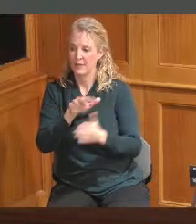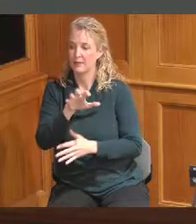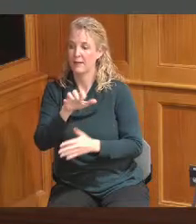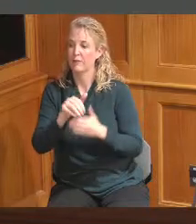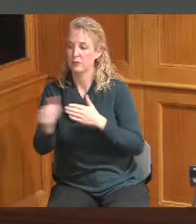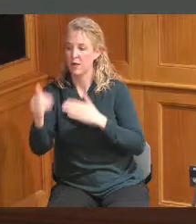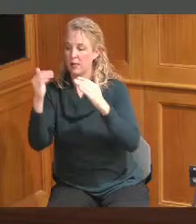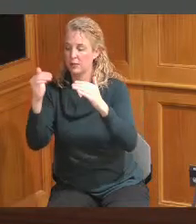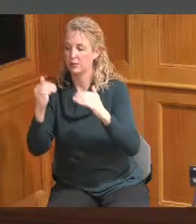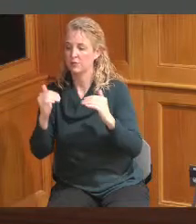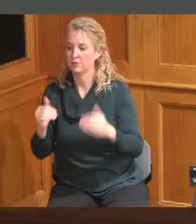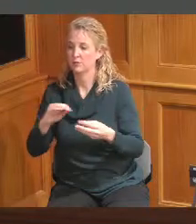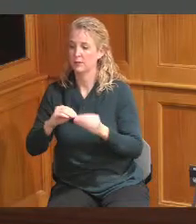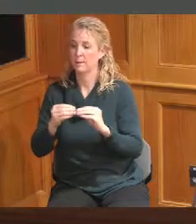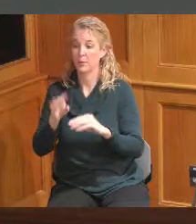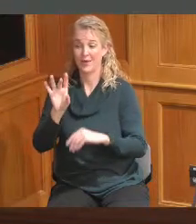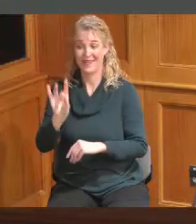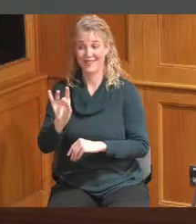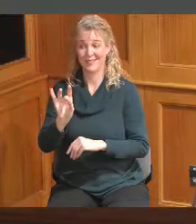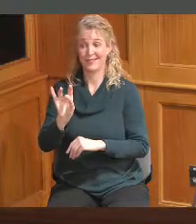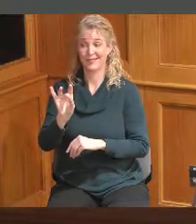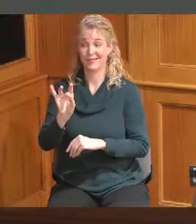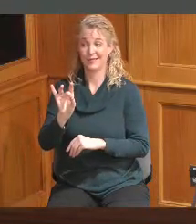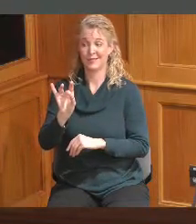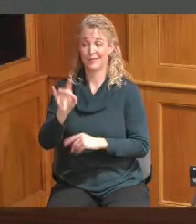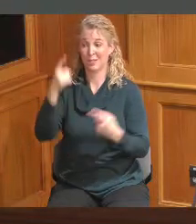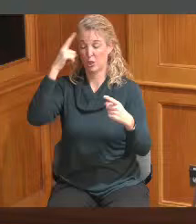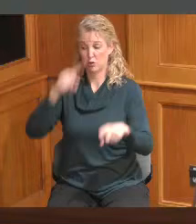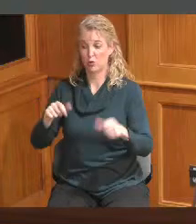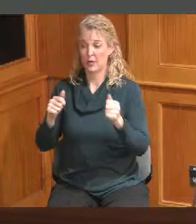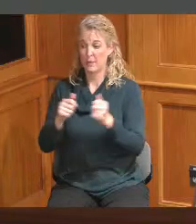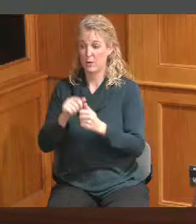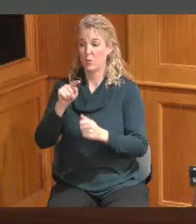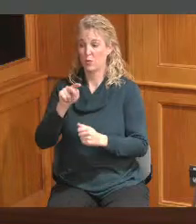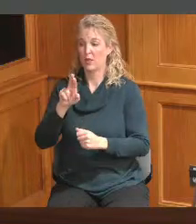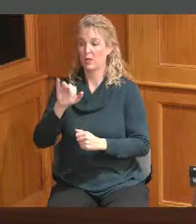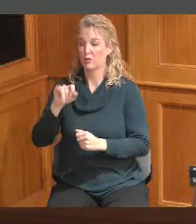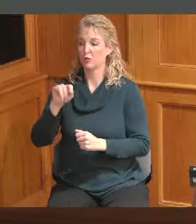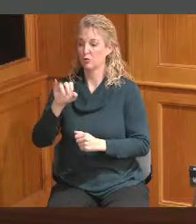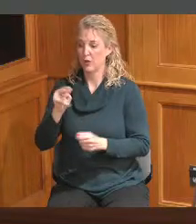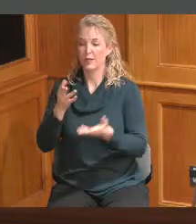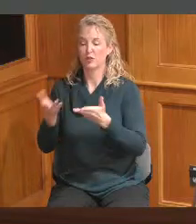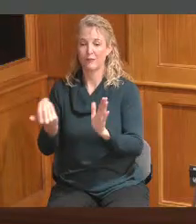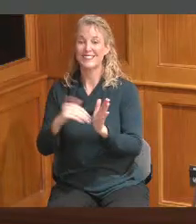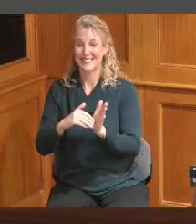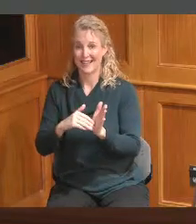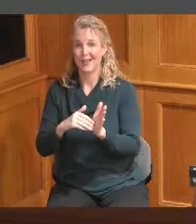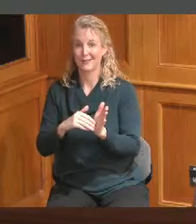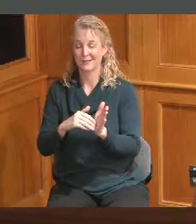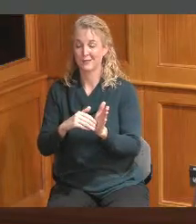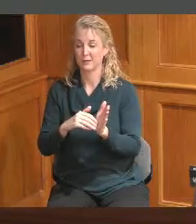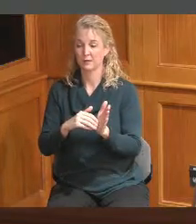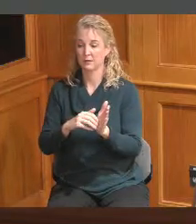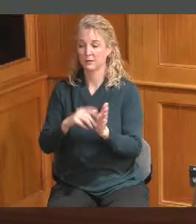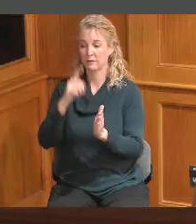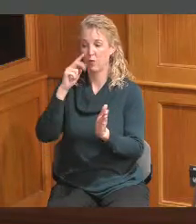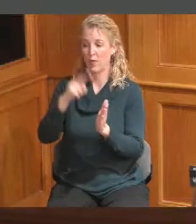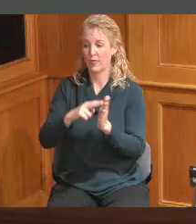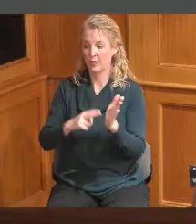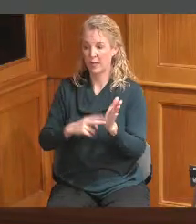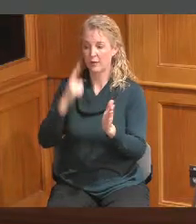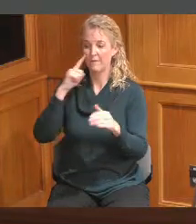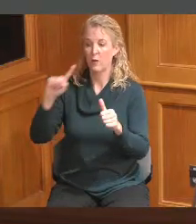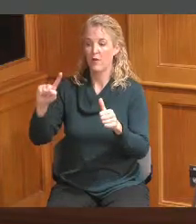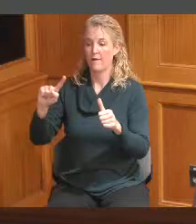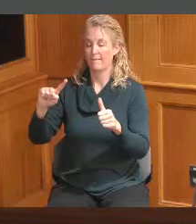$344,500. Item number 8 is an agreement with Triton Services related to the contract for the first